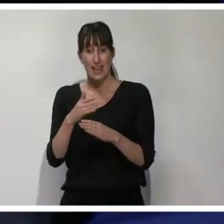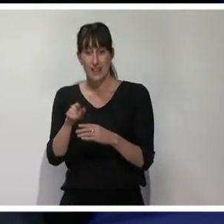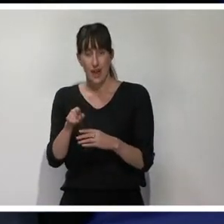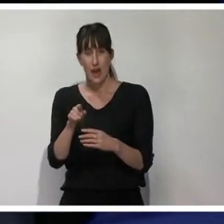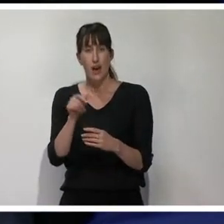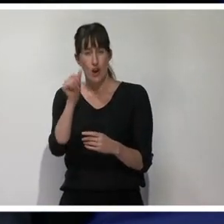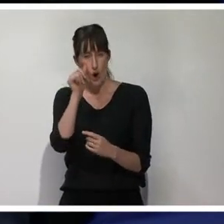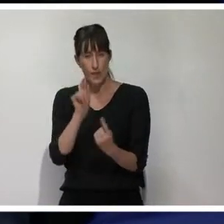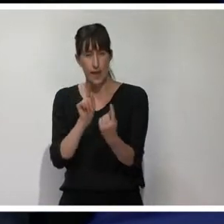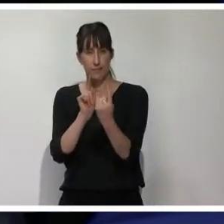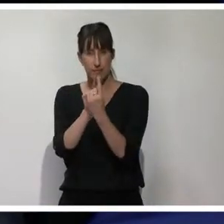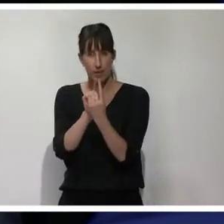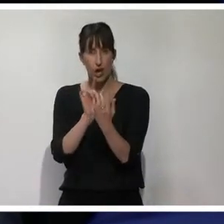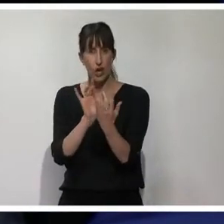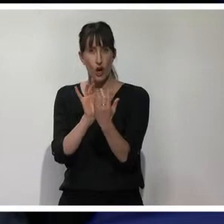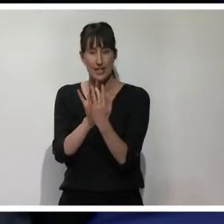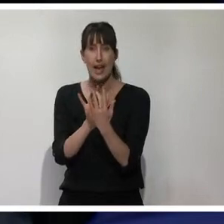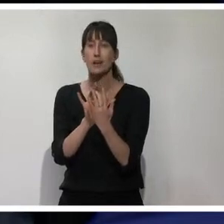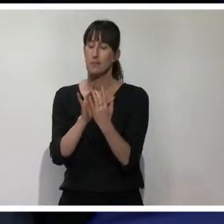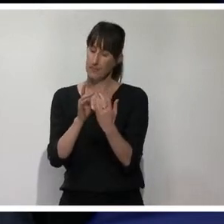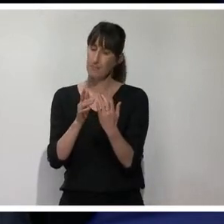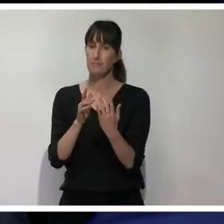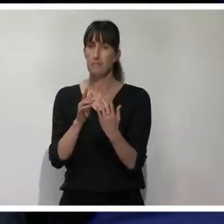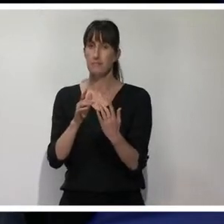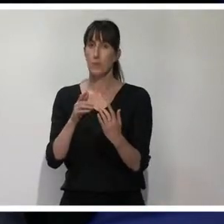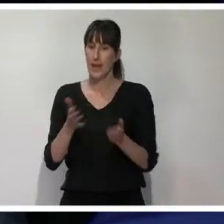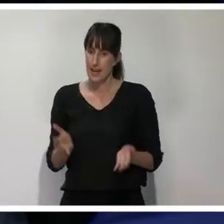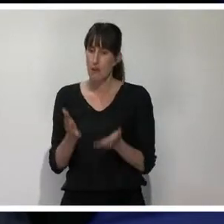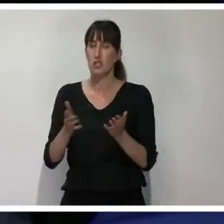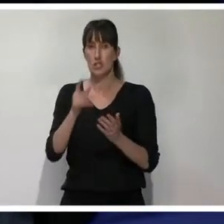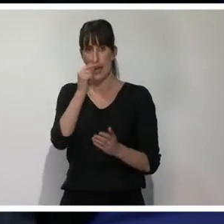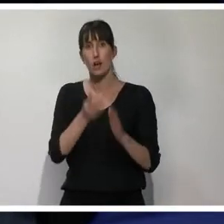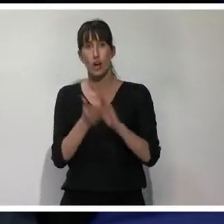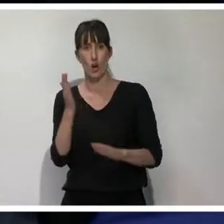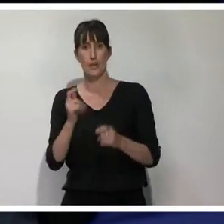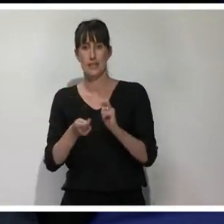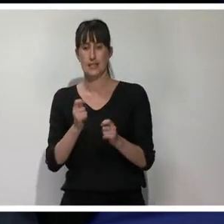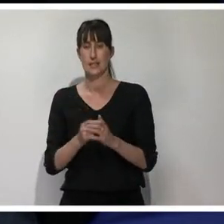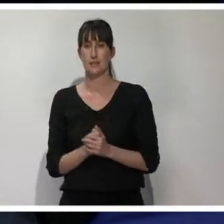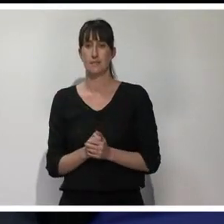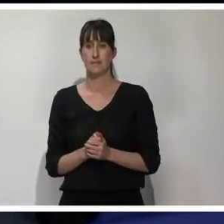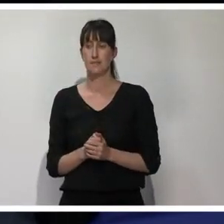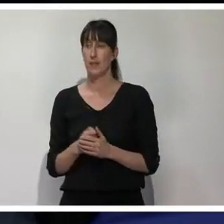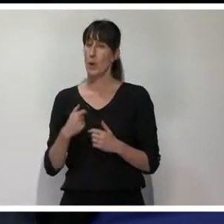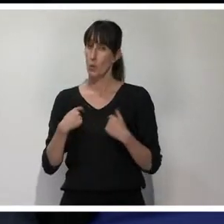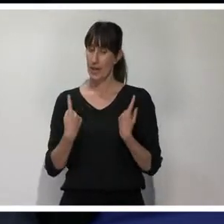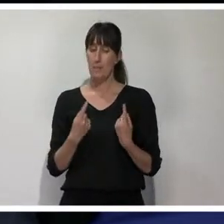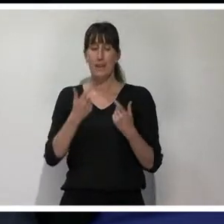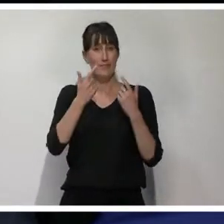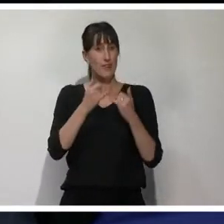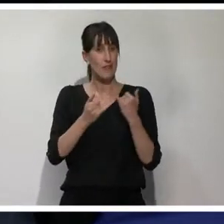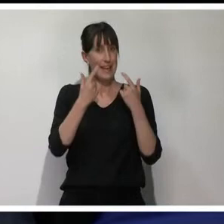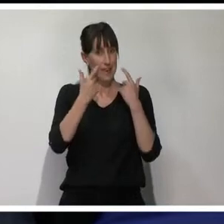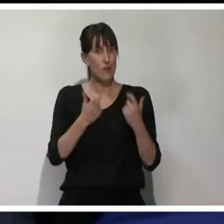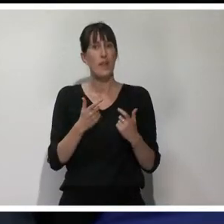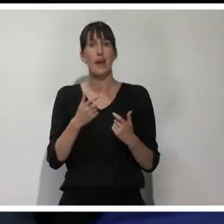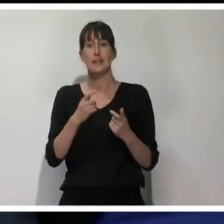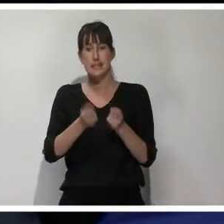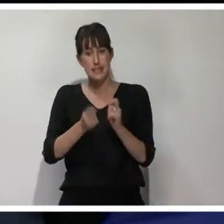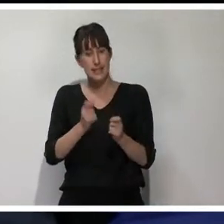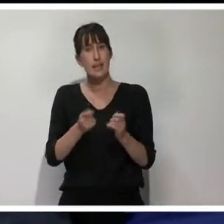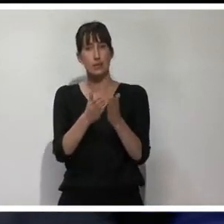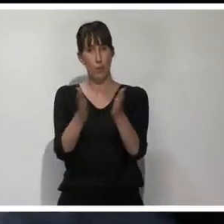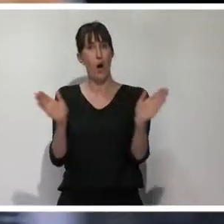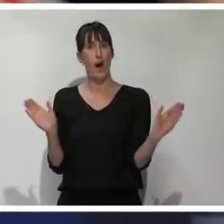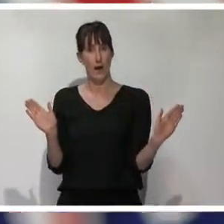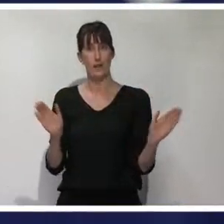Yes. Yeah, you'll notice that we do take a precautionary approach, and even casual contacts are being tested in many scenarios. Yeah. There was last